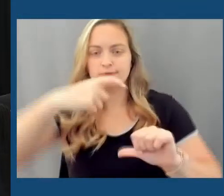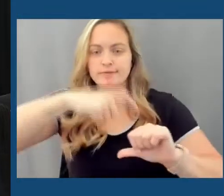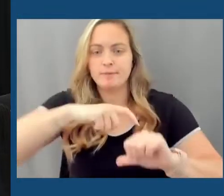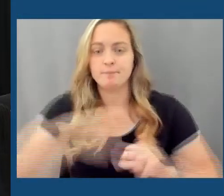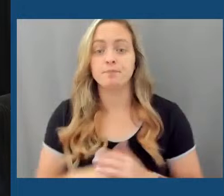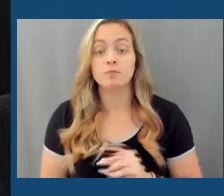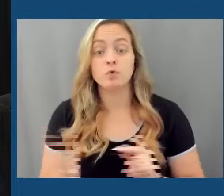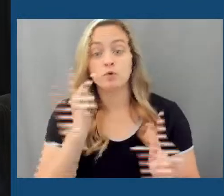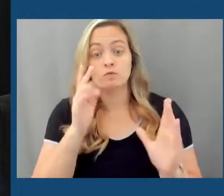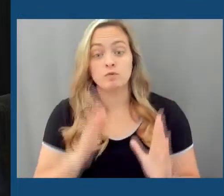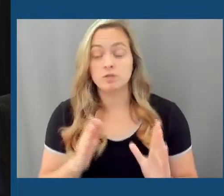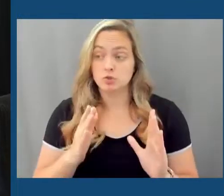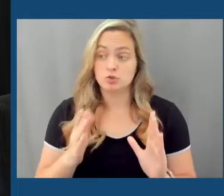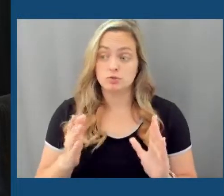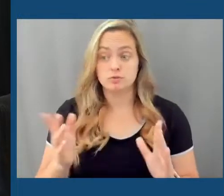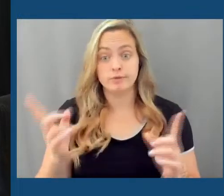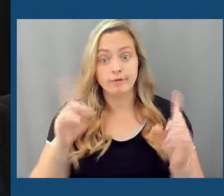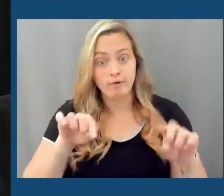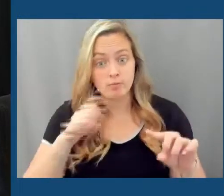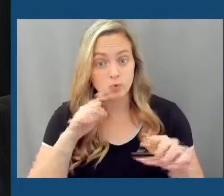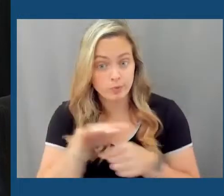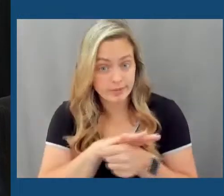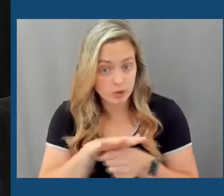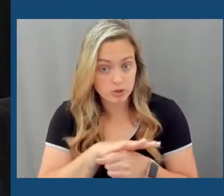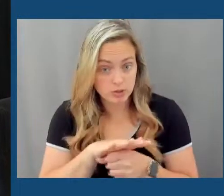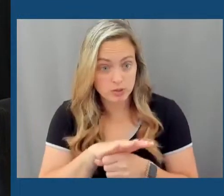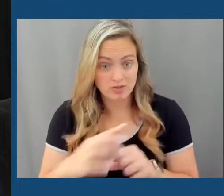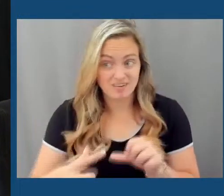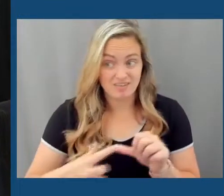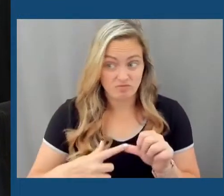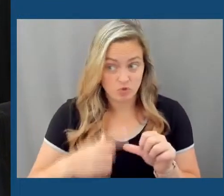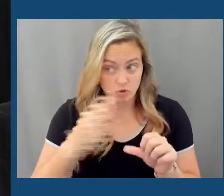who come to a region, their first